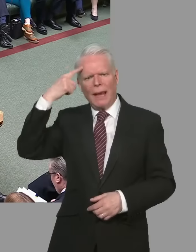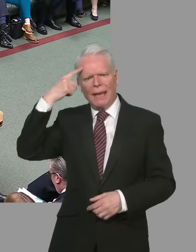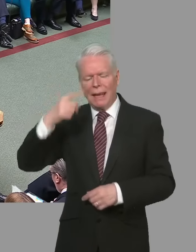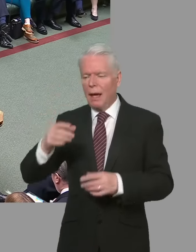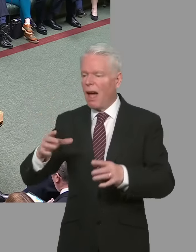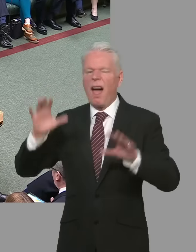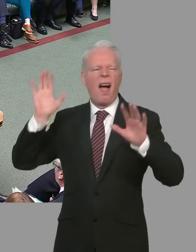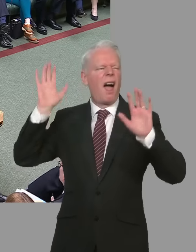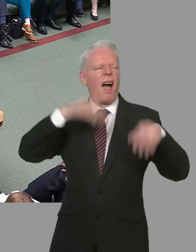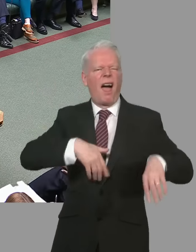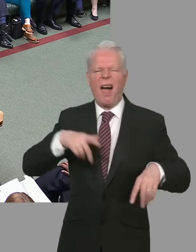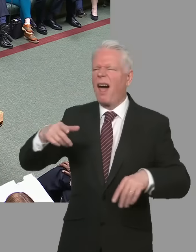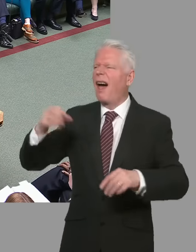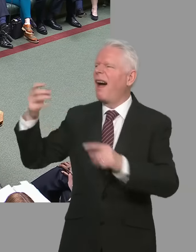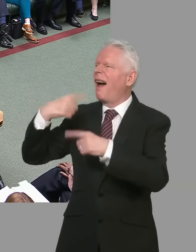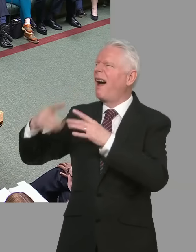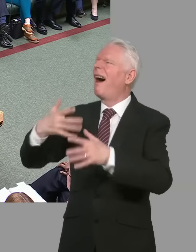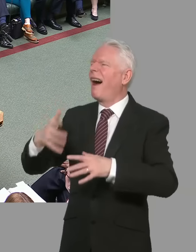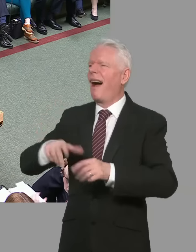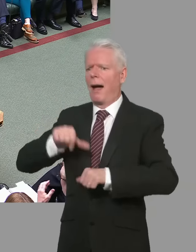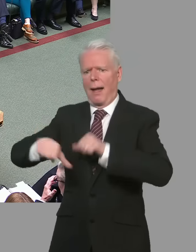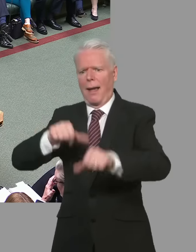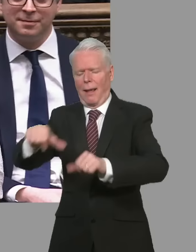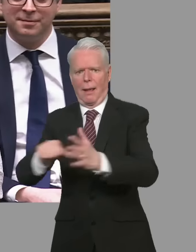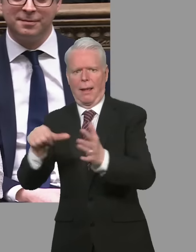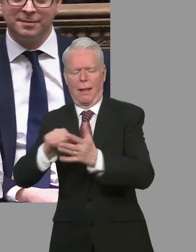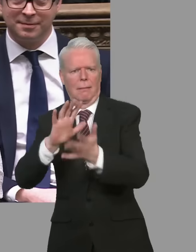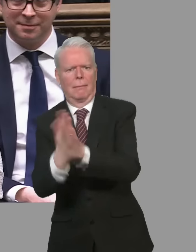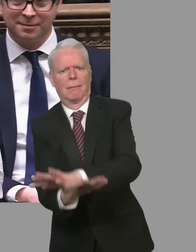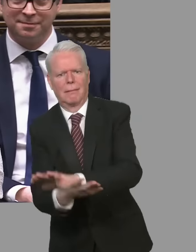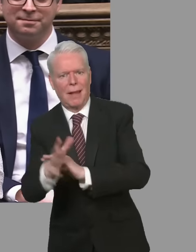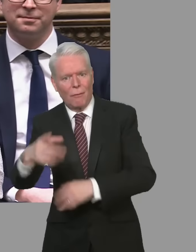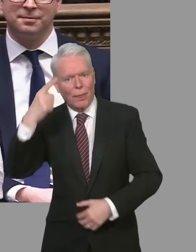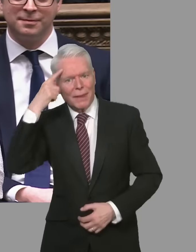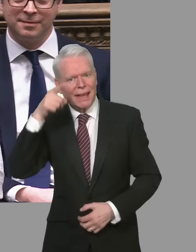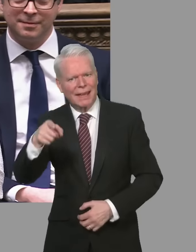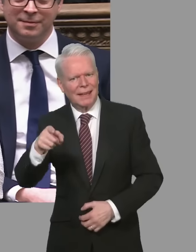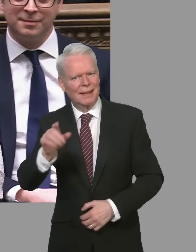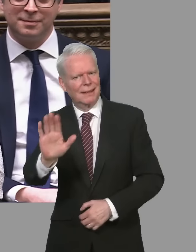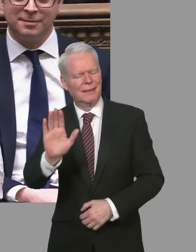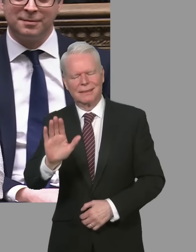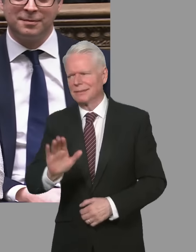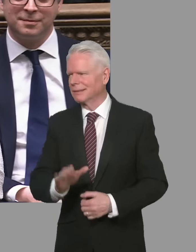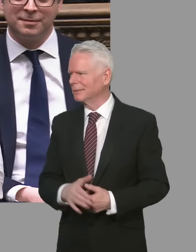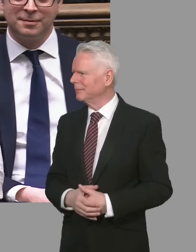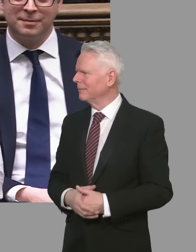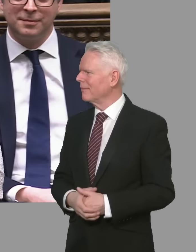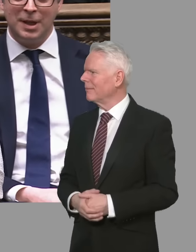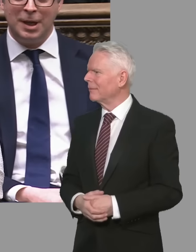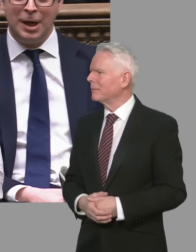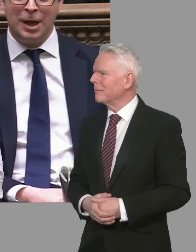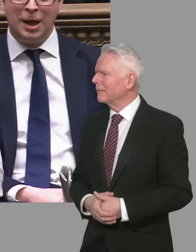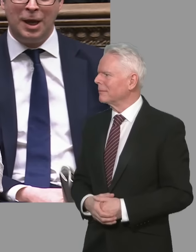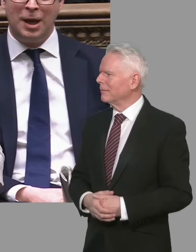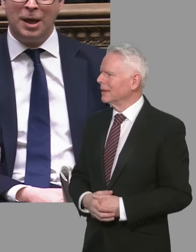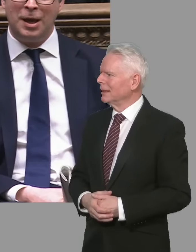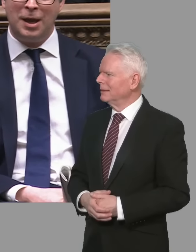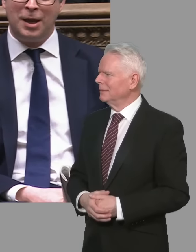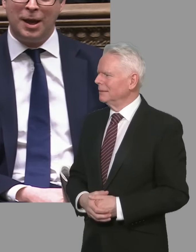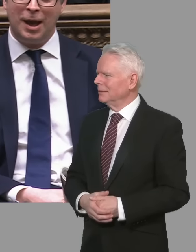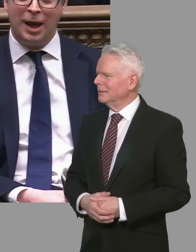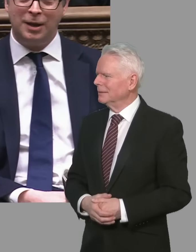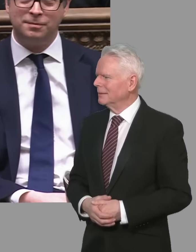Mr. Speaker, the Norwegian Prime Minister is doing what is right for his country. If only our Prime Minister would do the same.